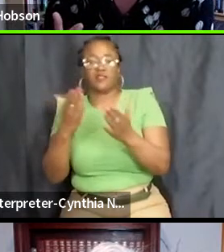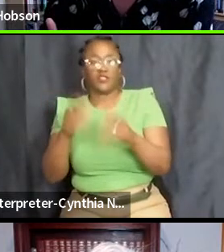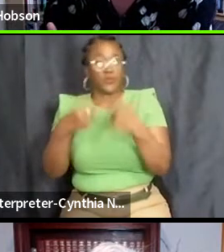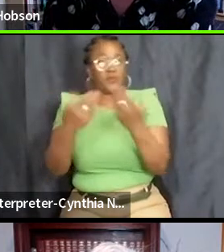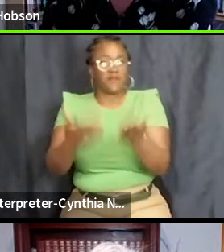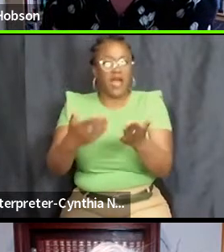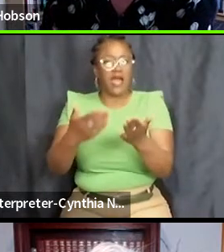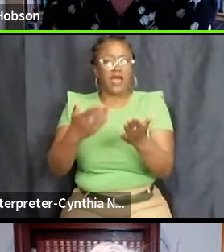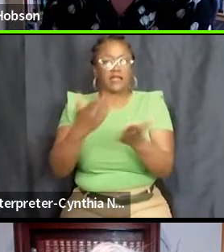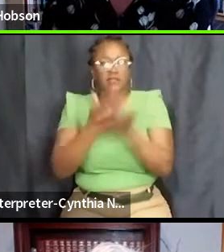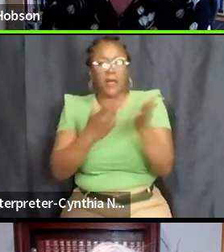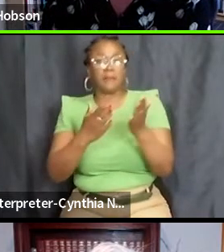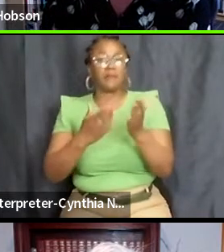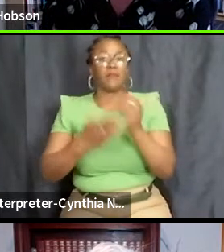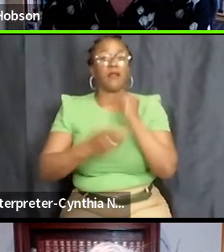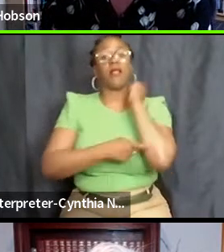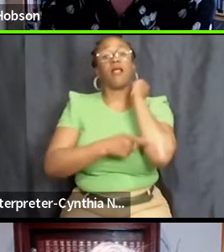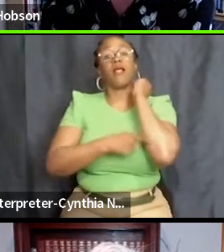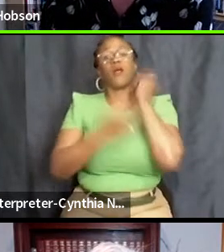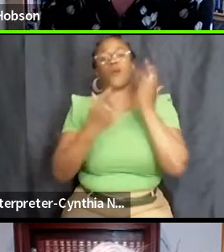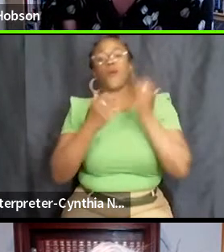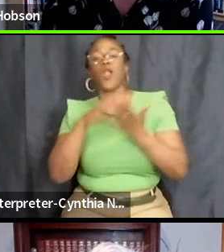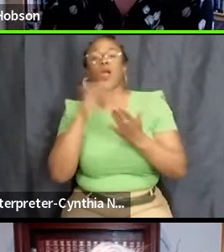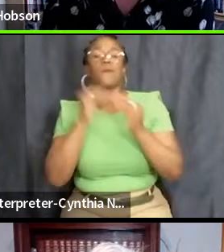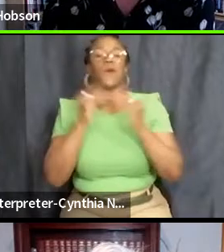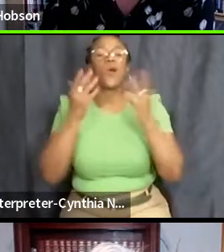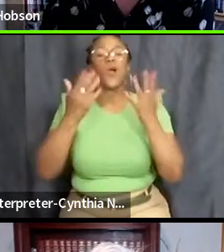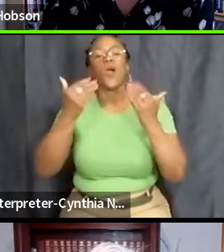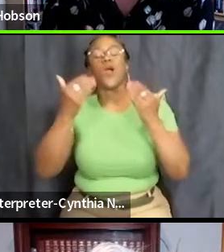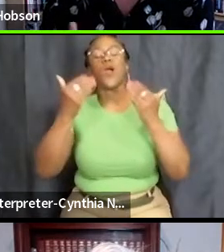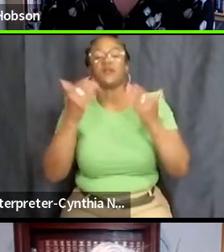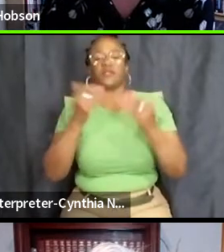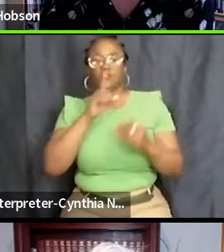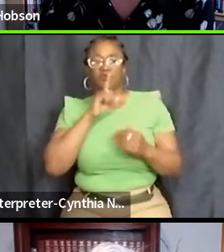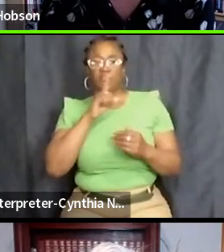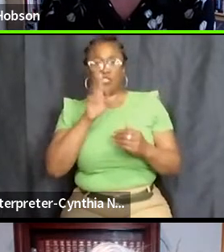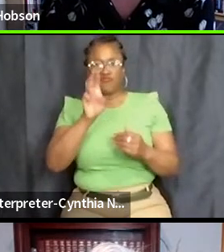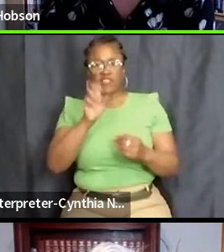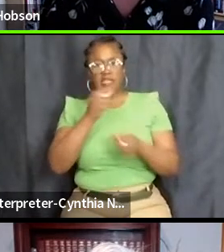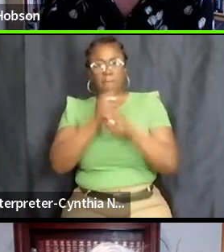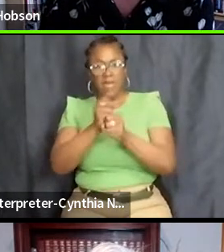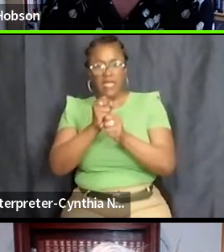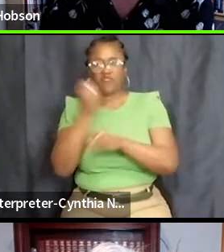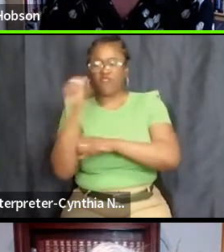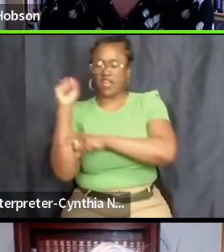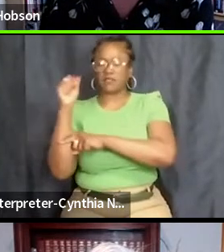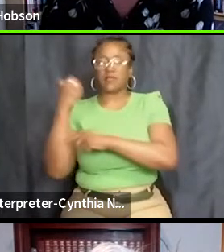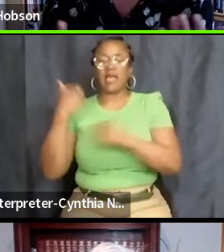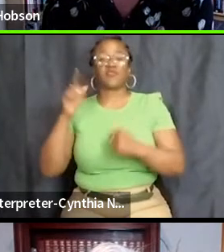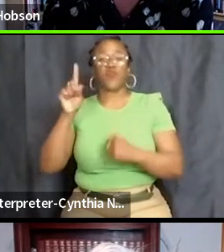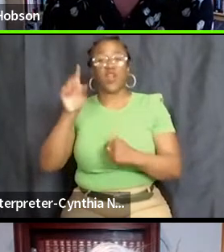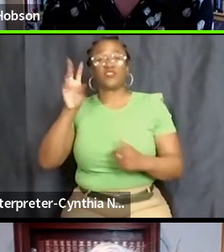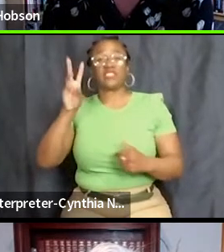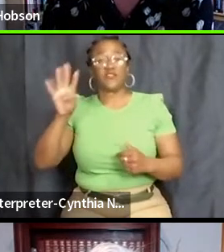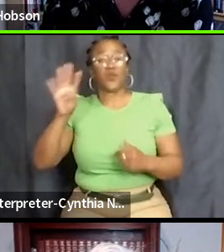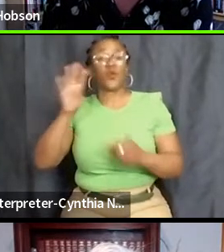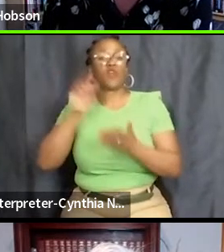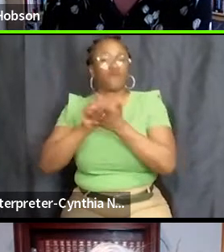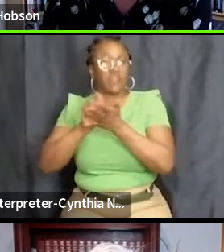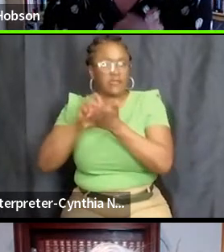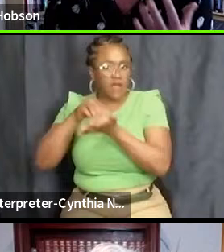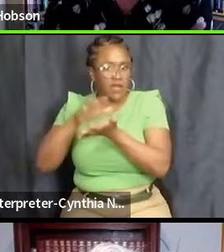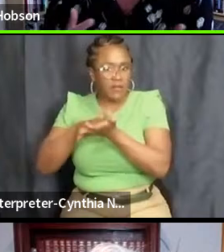of set of teasers that you might want to learn more about. Remaking Radicalism has 164 written documents, as well as